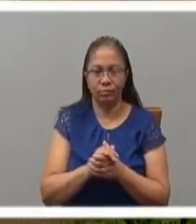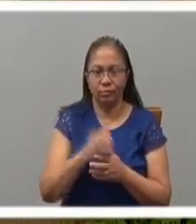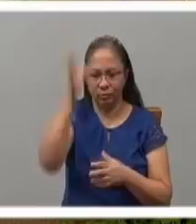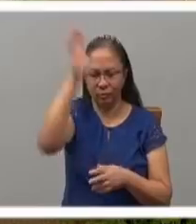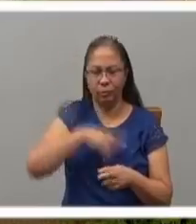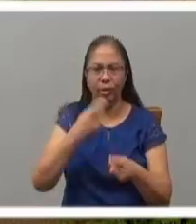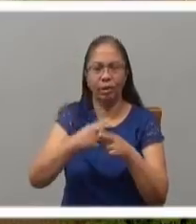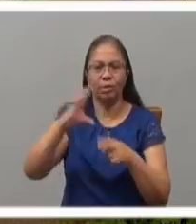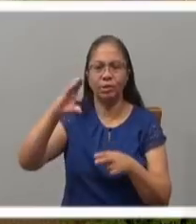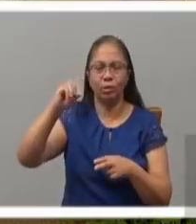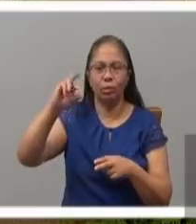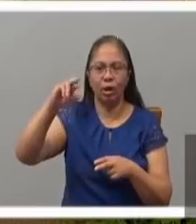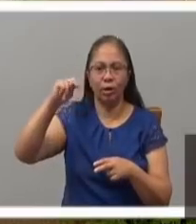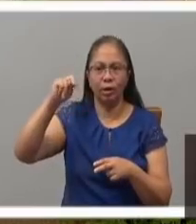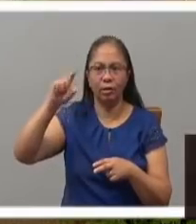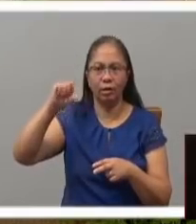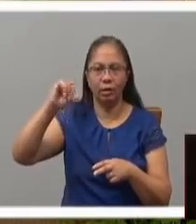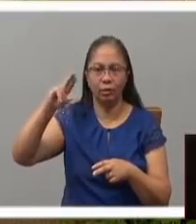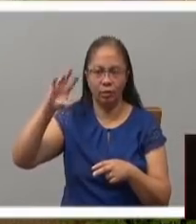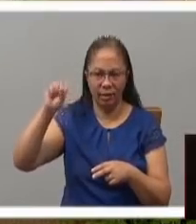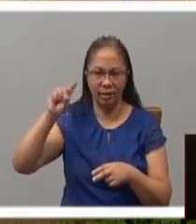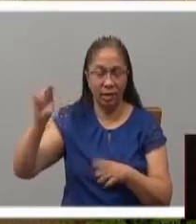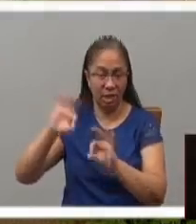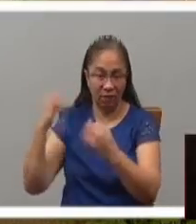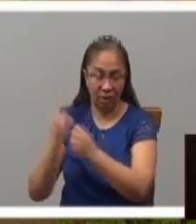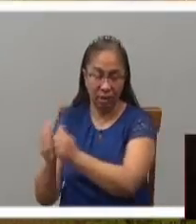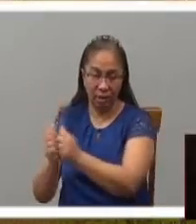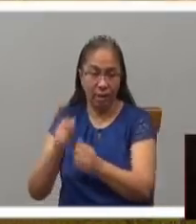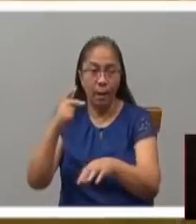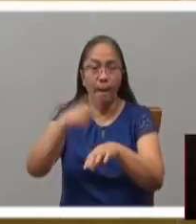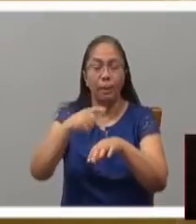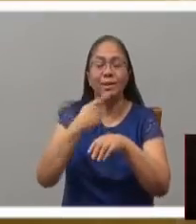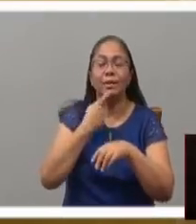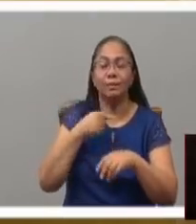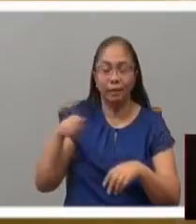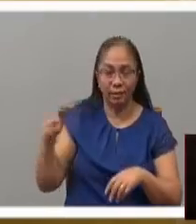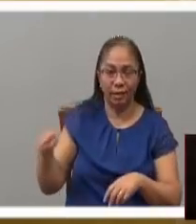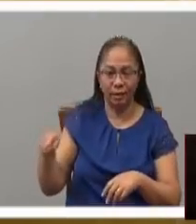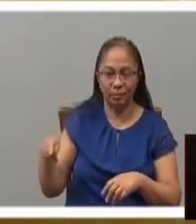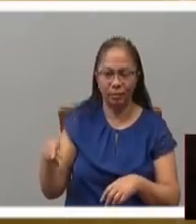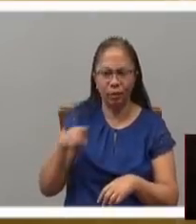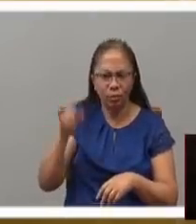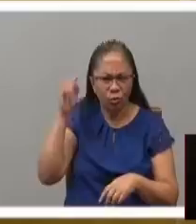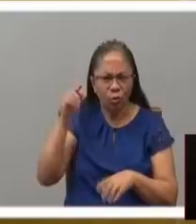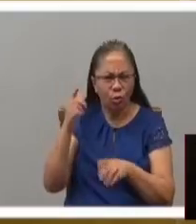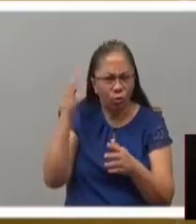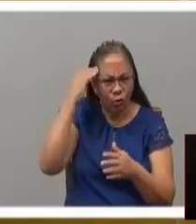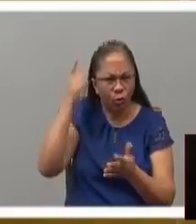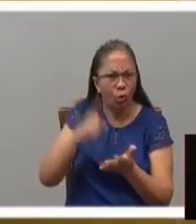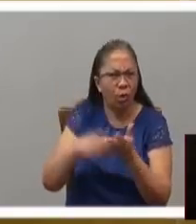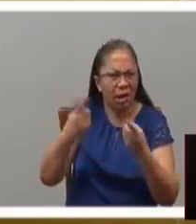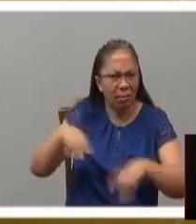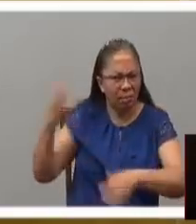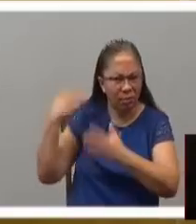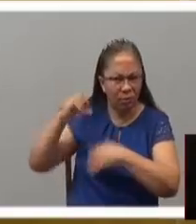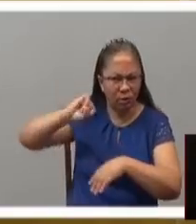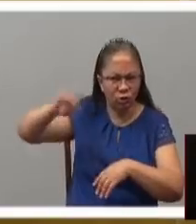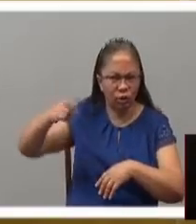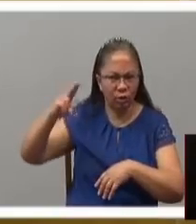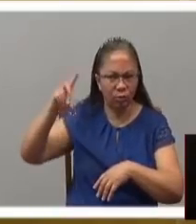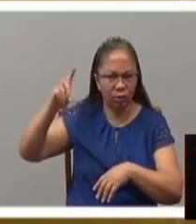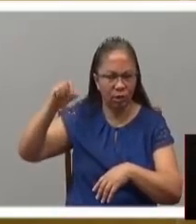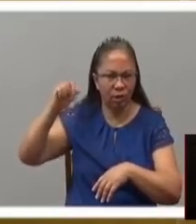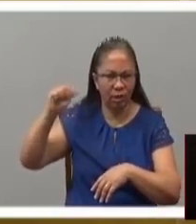Peter addressed Cornelius and his household. You must have heard about the recent happenings in